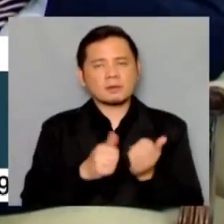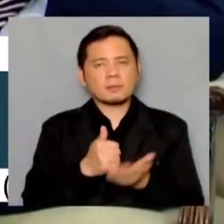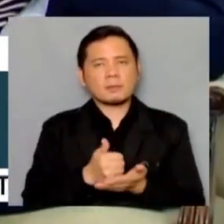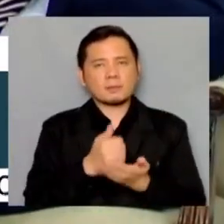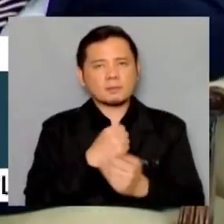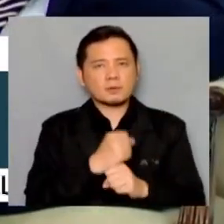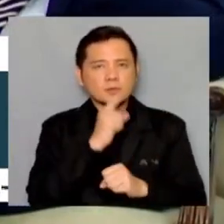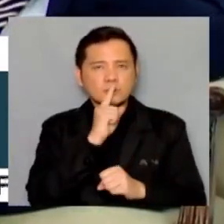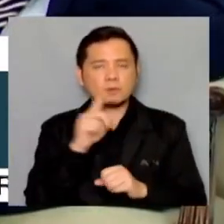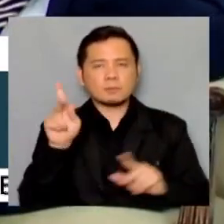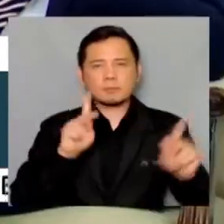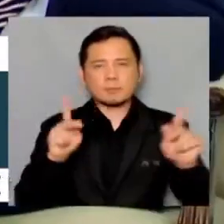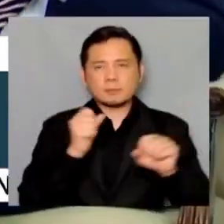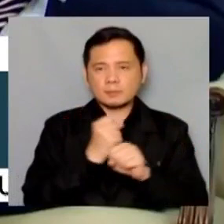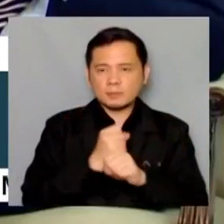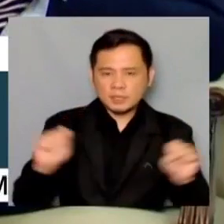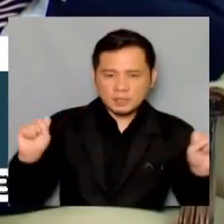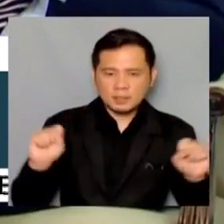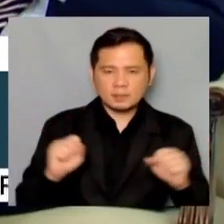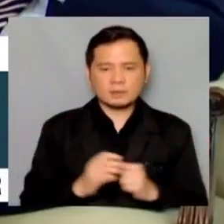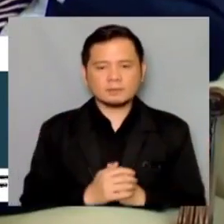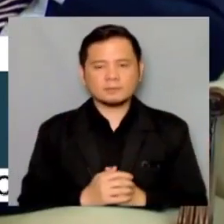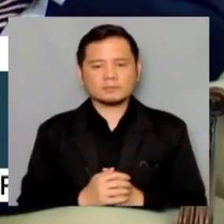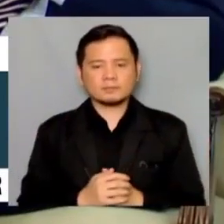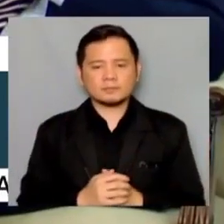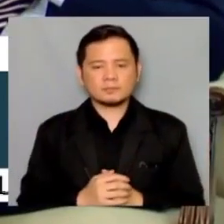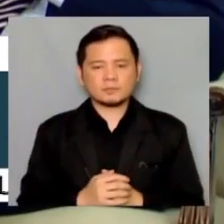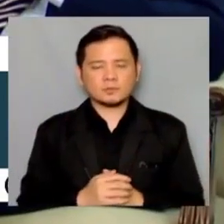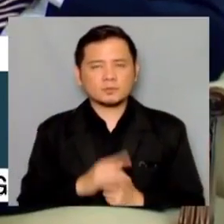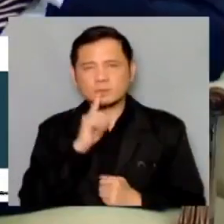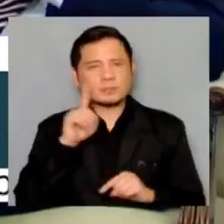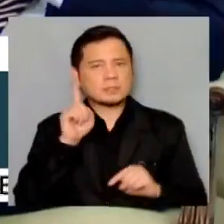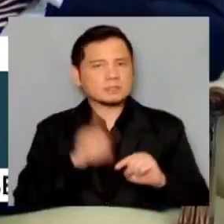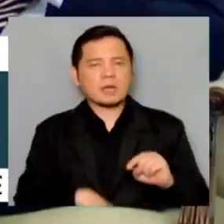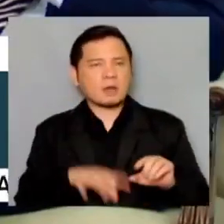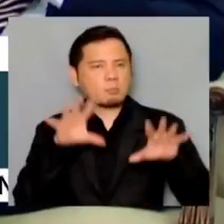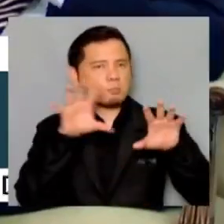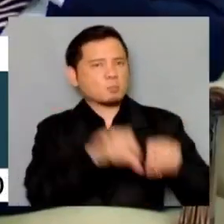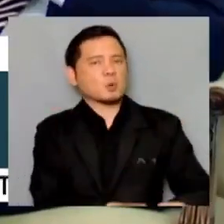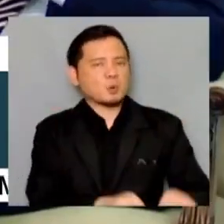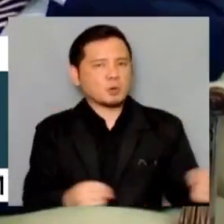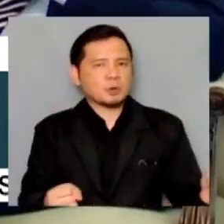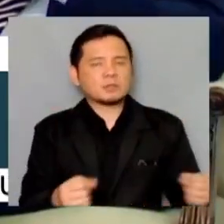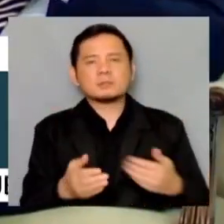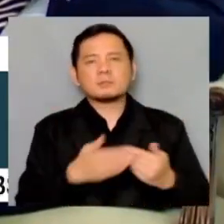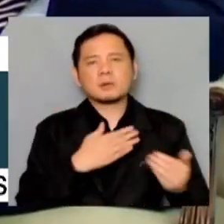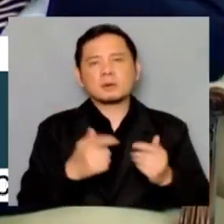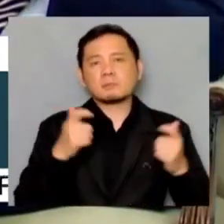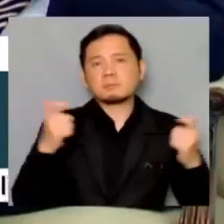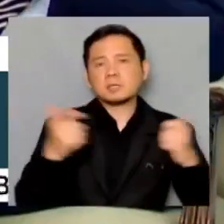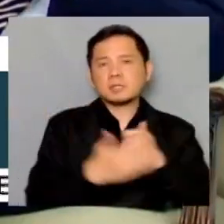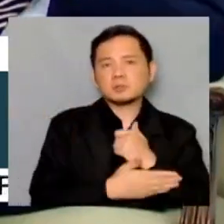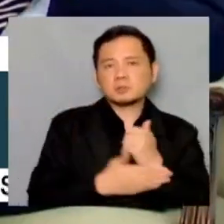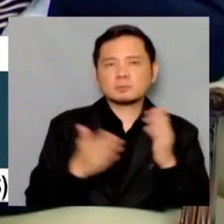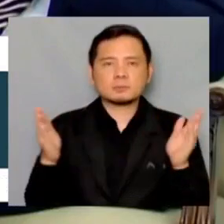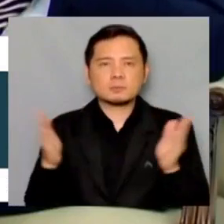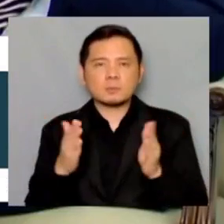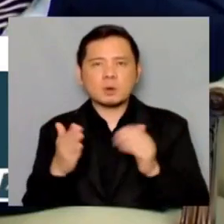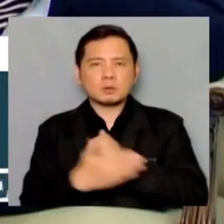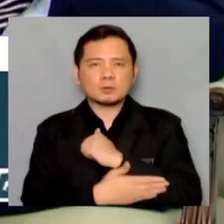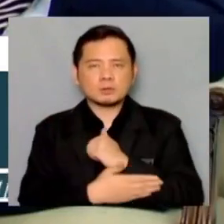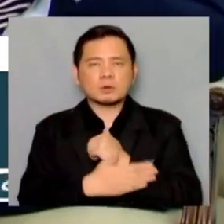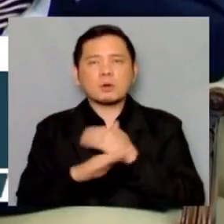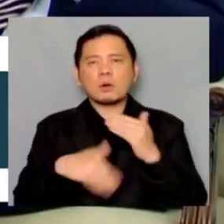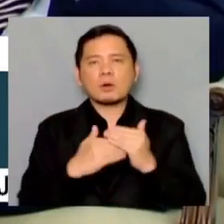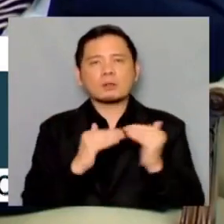Borders can't be changed by force, and all the nations, large and small, are equal and sovereign in